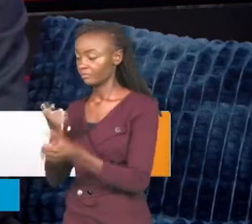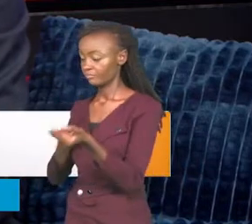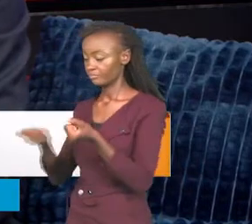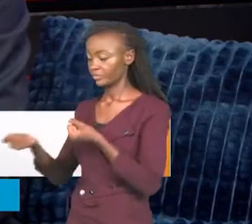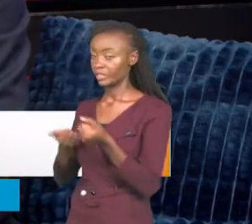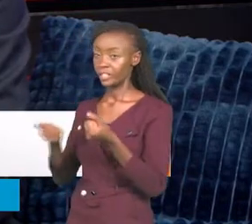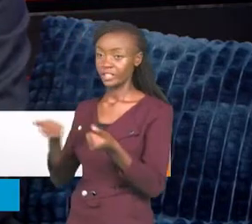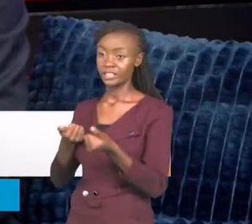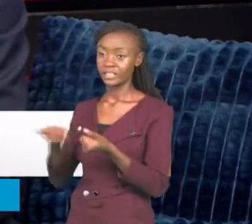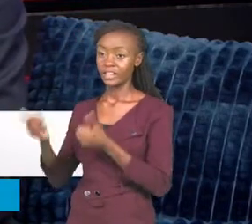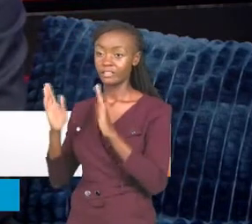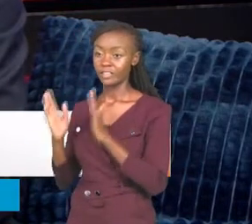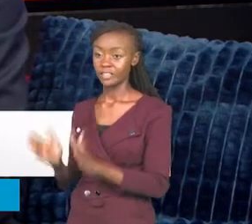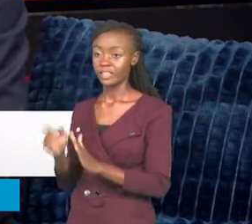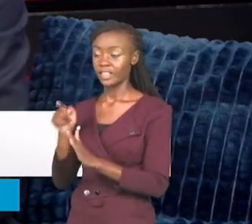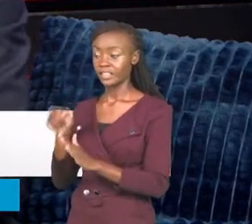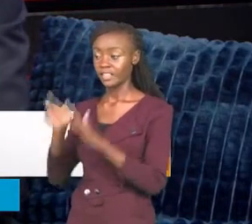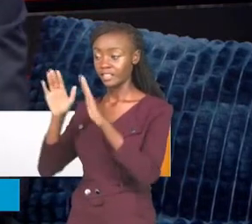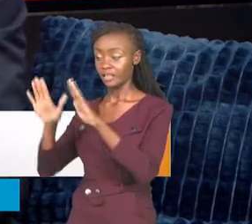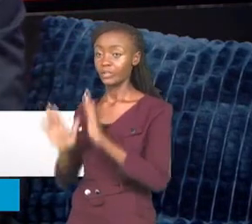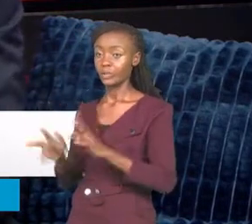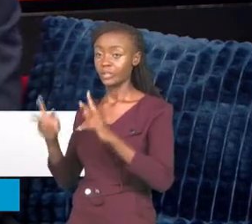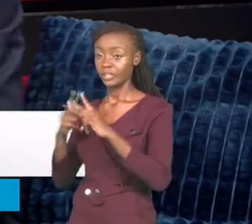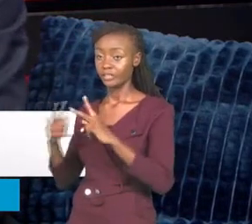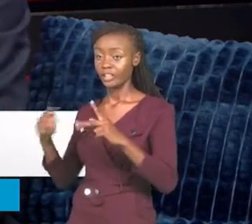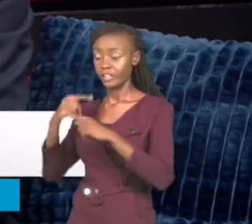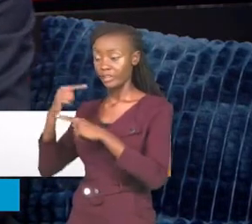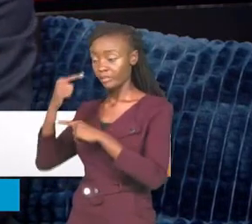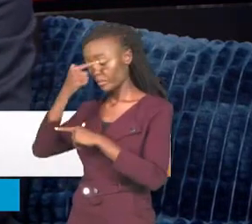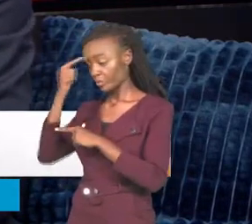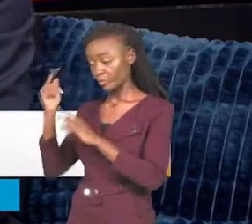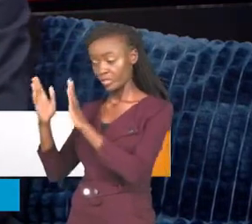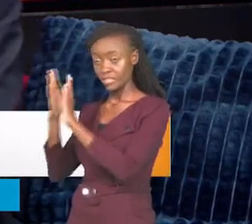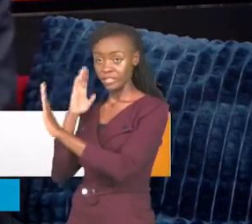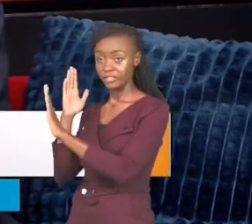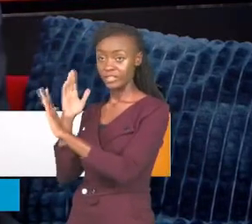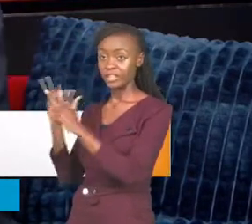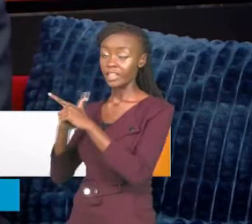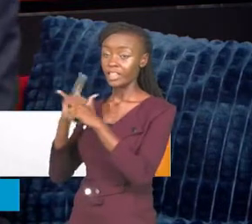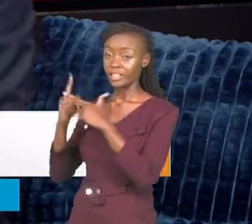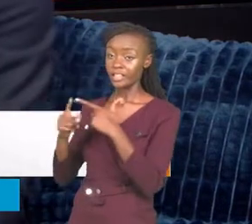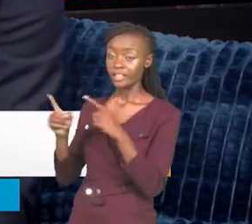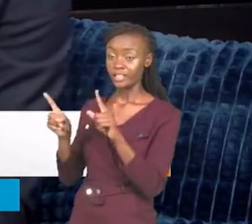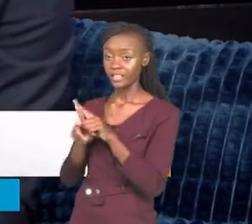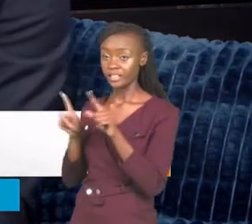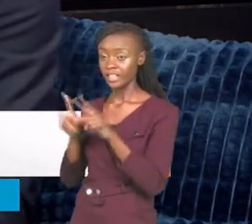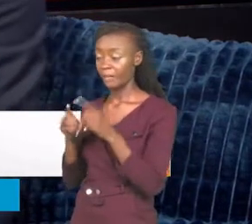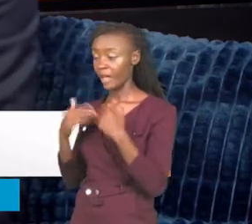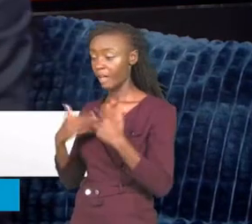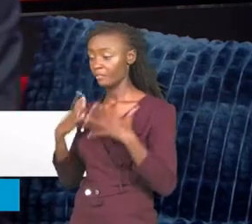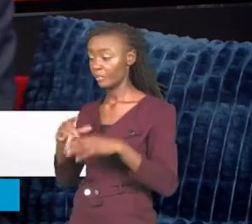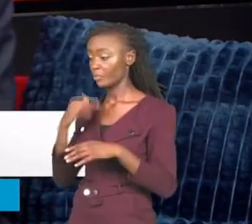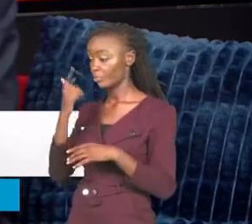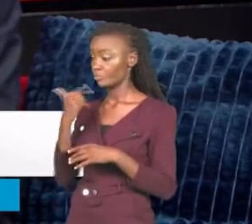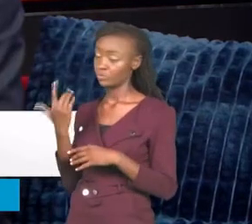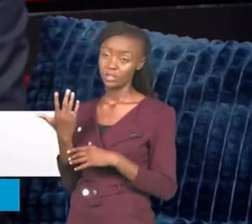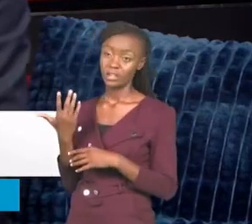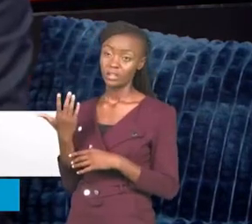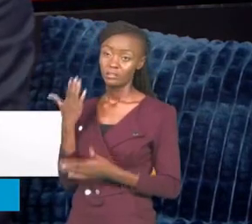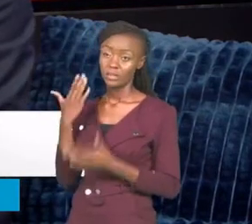key people in terms of now this, the whole safety, because without motorists, we could be having these other stories of pedestrians being killed.